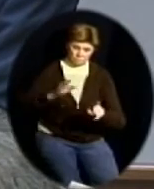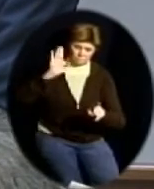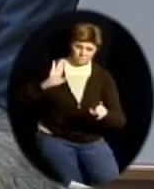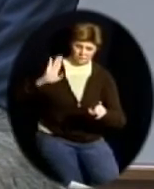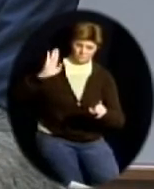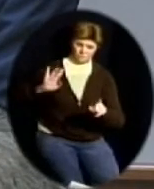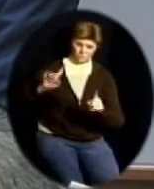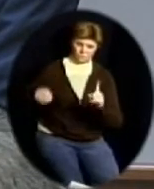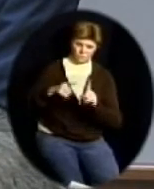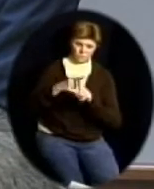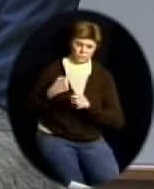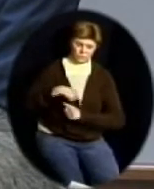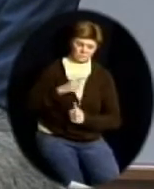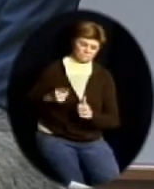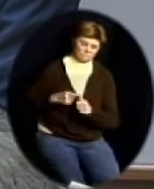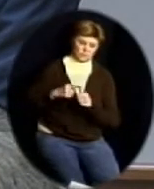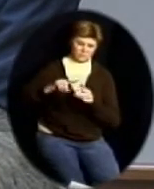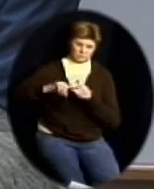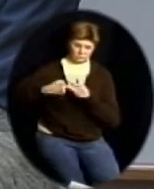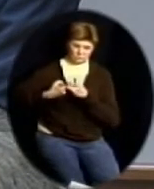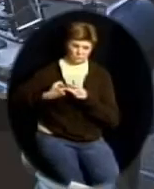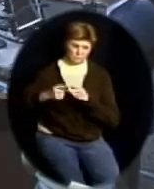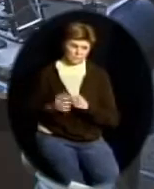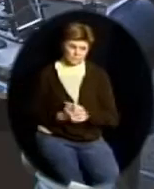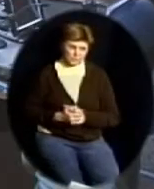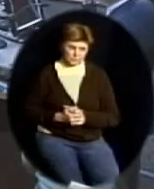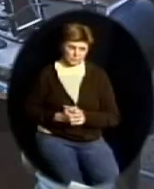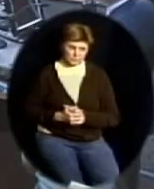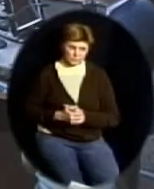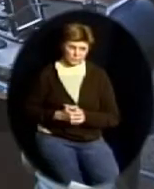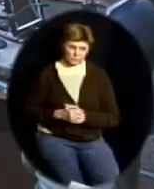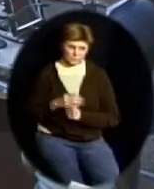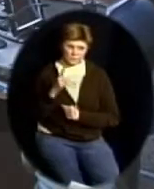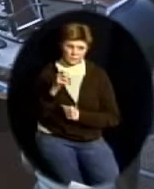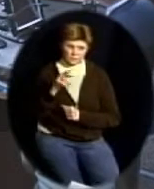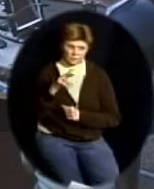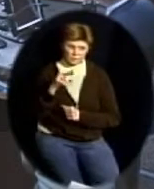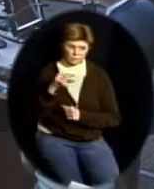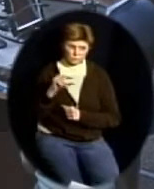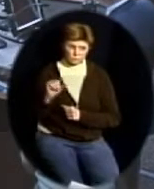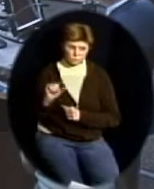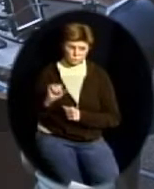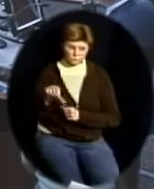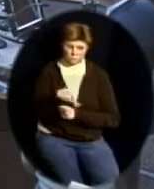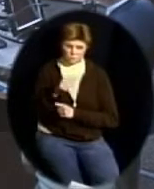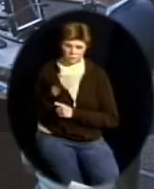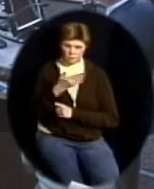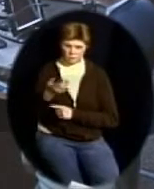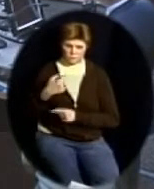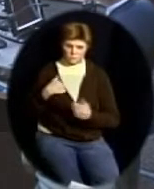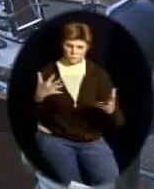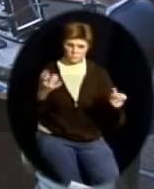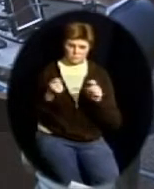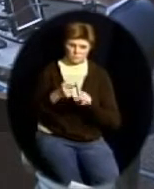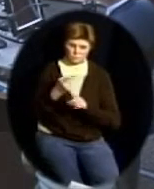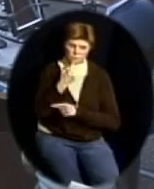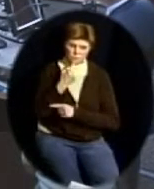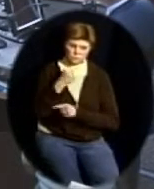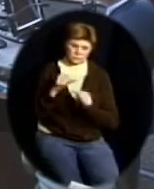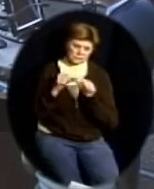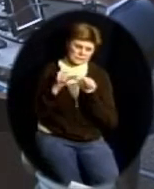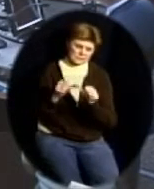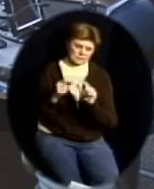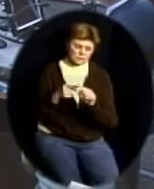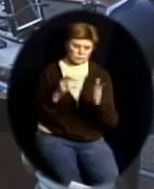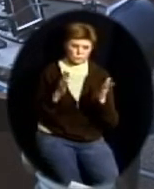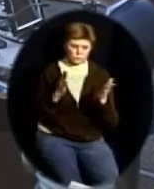it with you. Dr. George, the other point that I would find of interest is just a continued affirmation as to how we've arrived at the